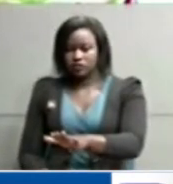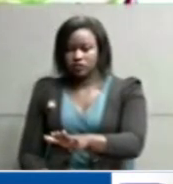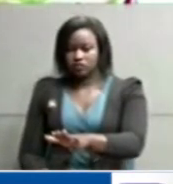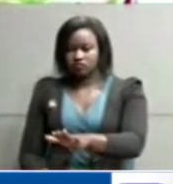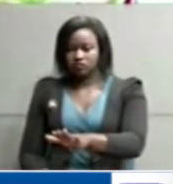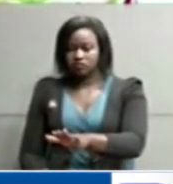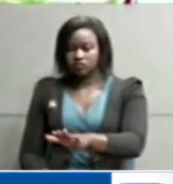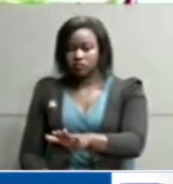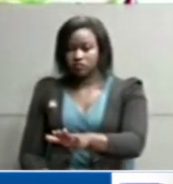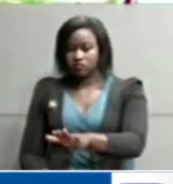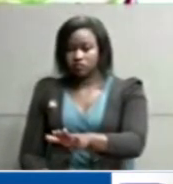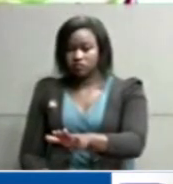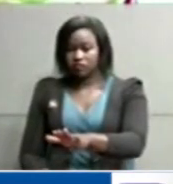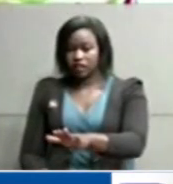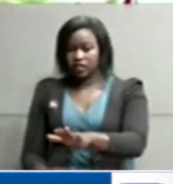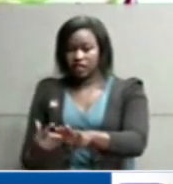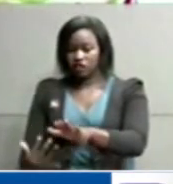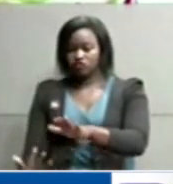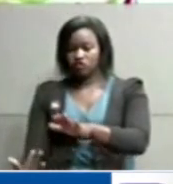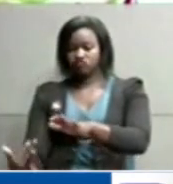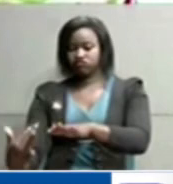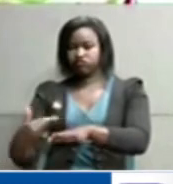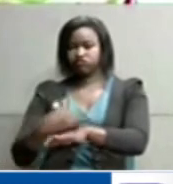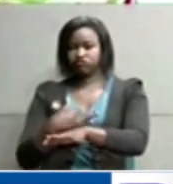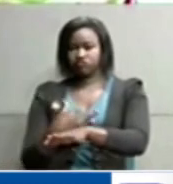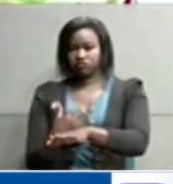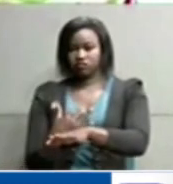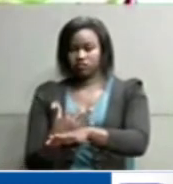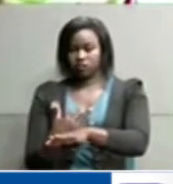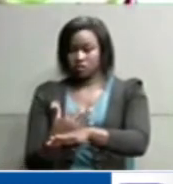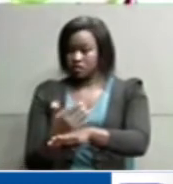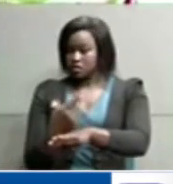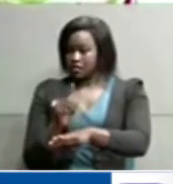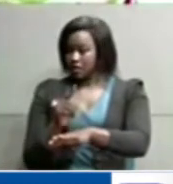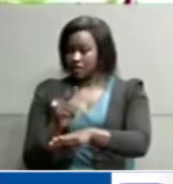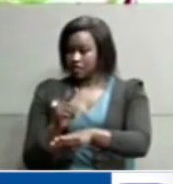and the virus goes on my hands, but